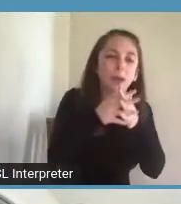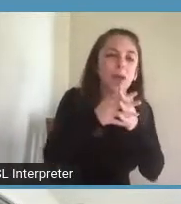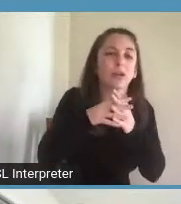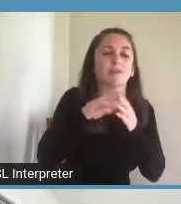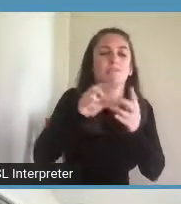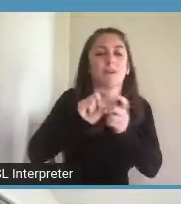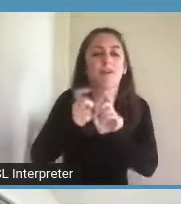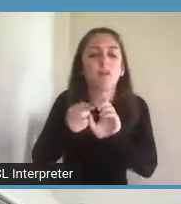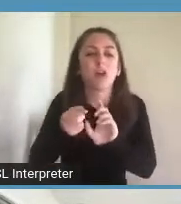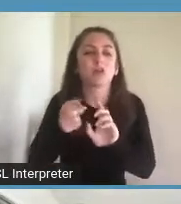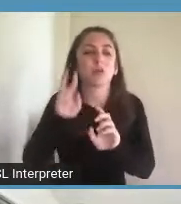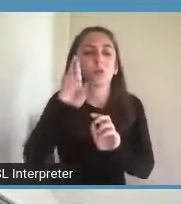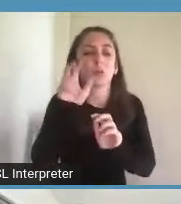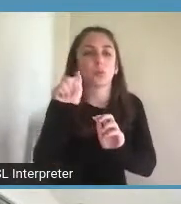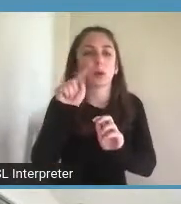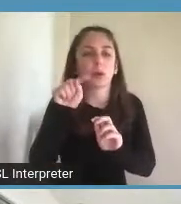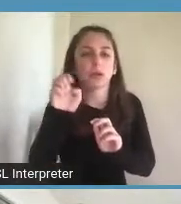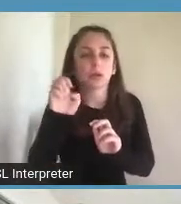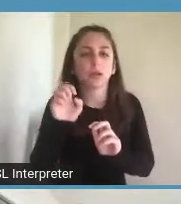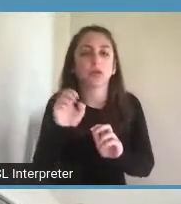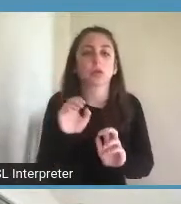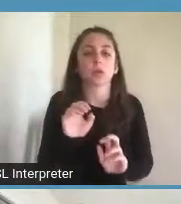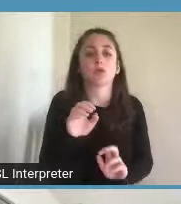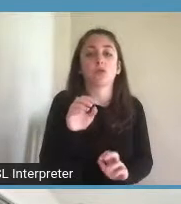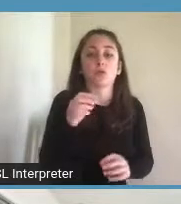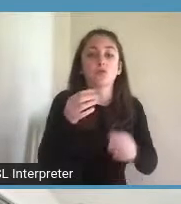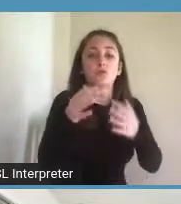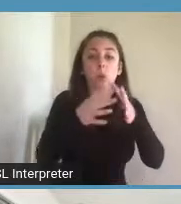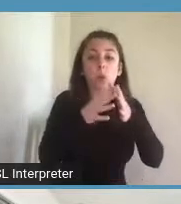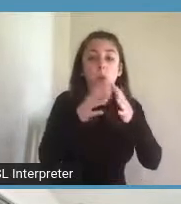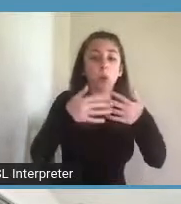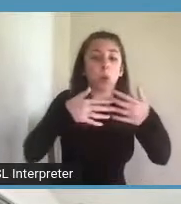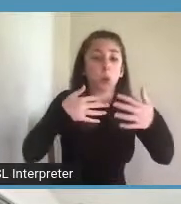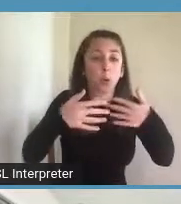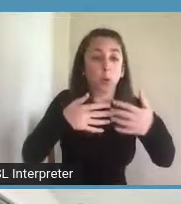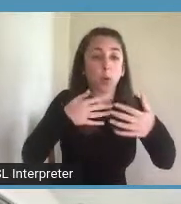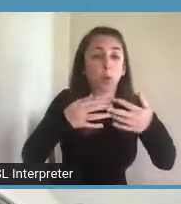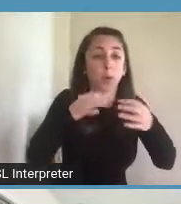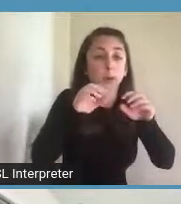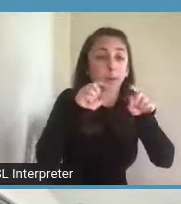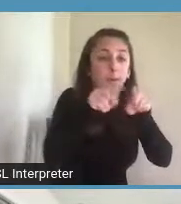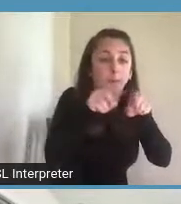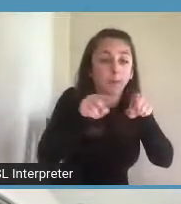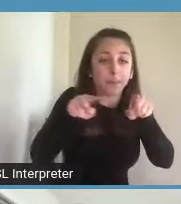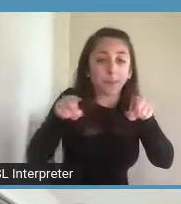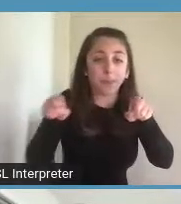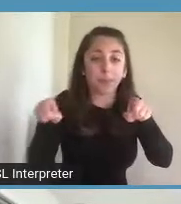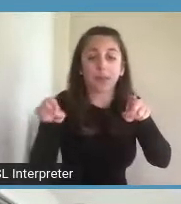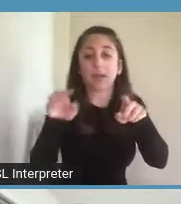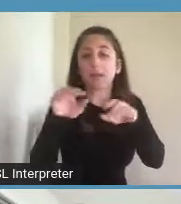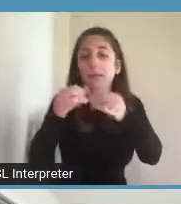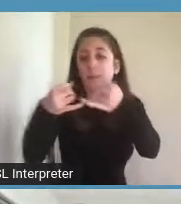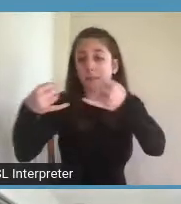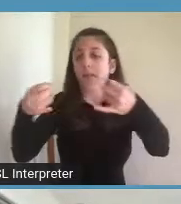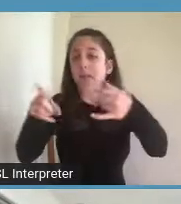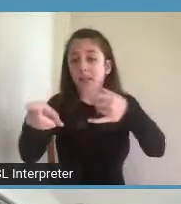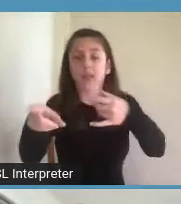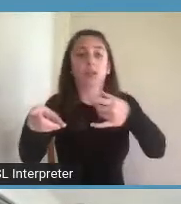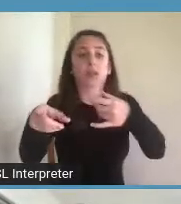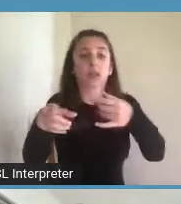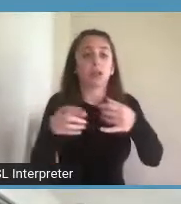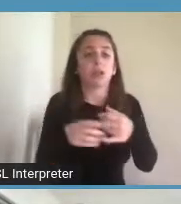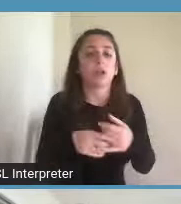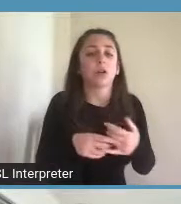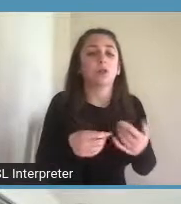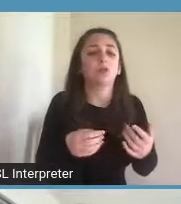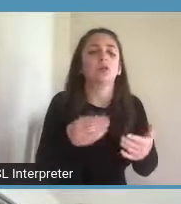dotted gray line is showing between 2 and 3% conversion. For the most part, we are not meeting that. So that's a good